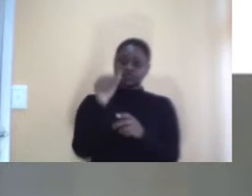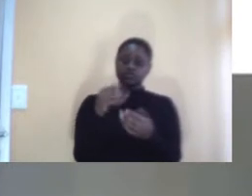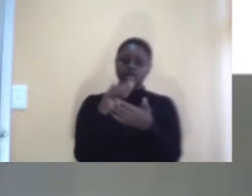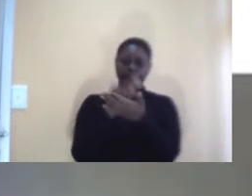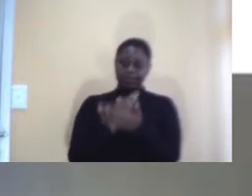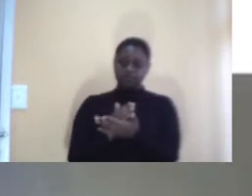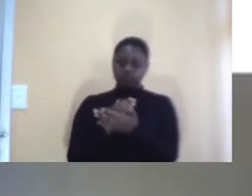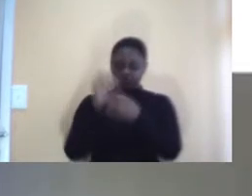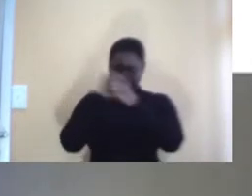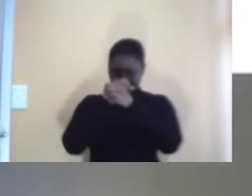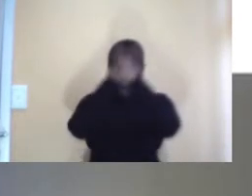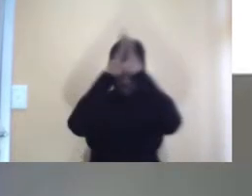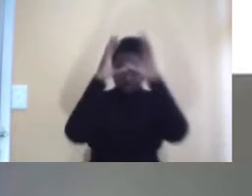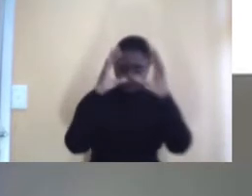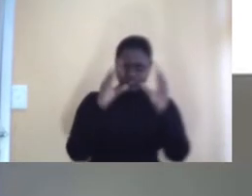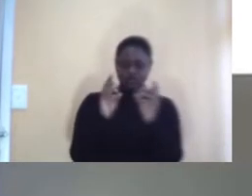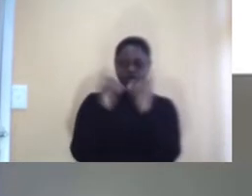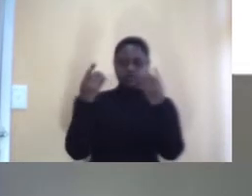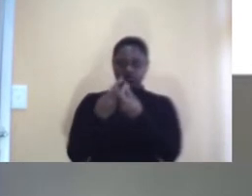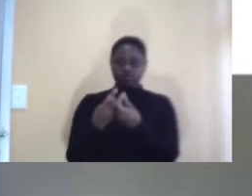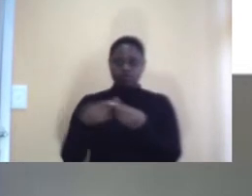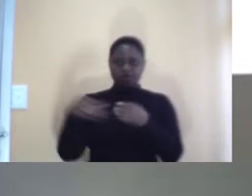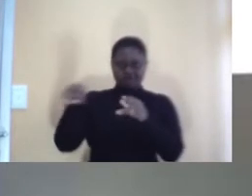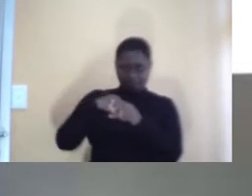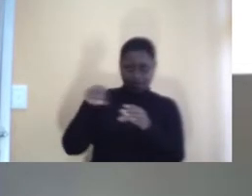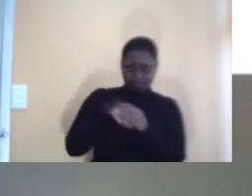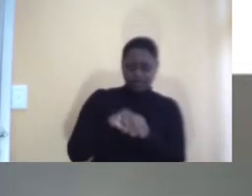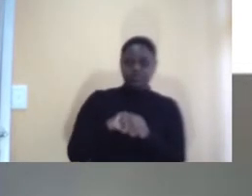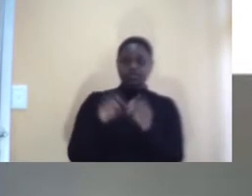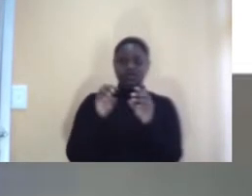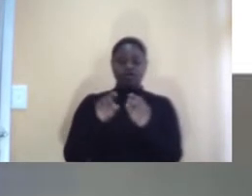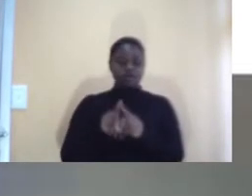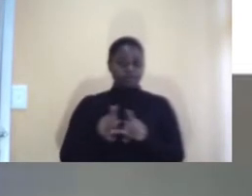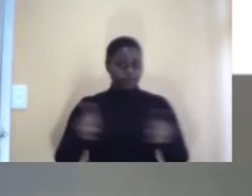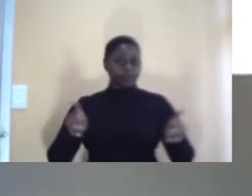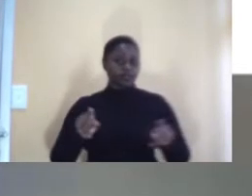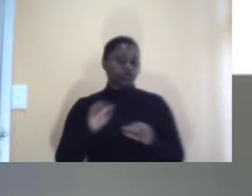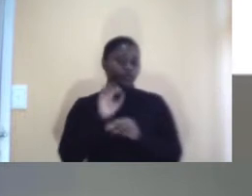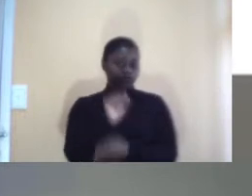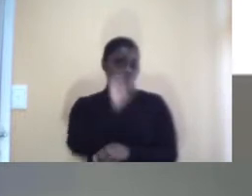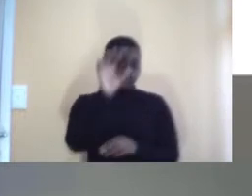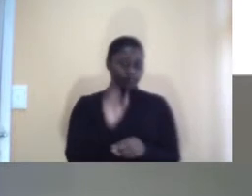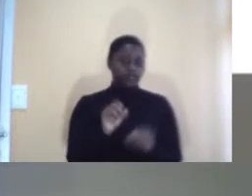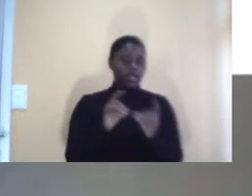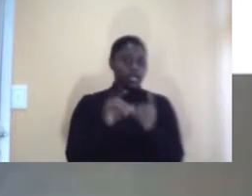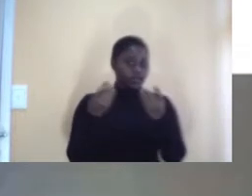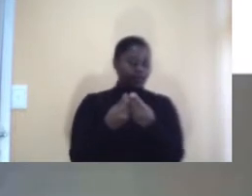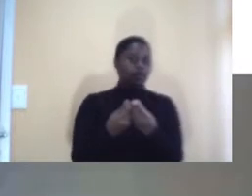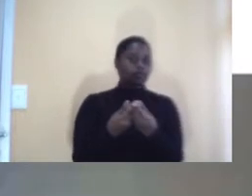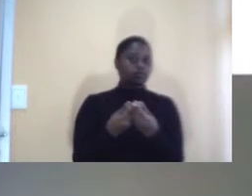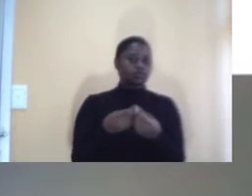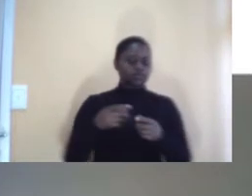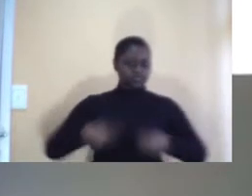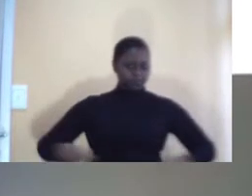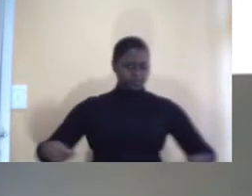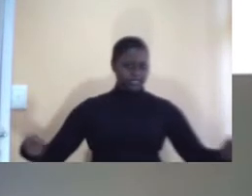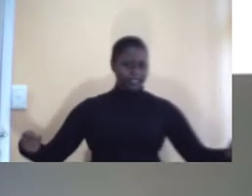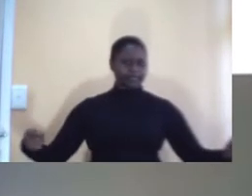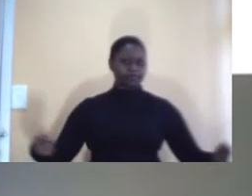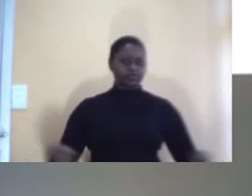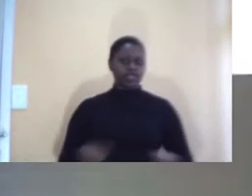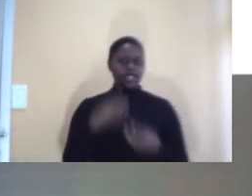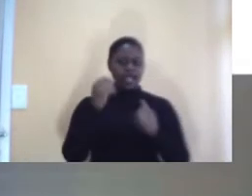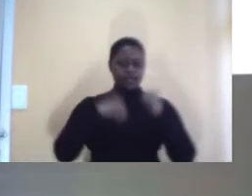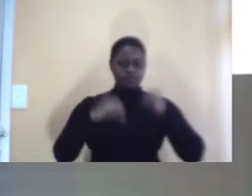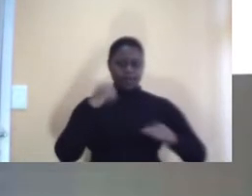the vision and the mission of the department and the interventions carried out by the department. While the department says one thing, its spending patterns, annual